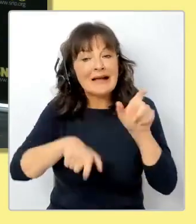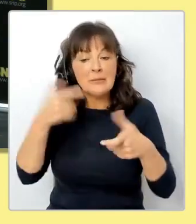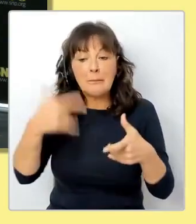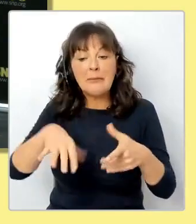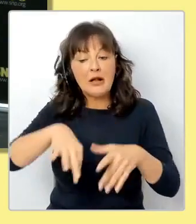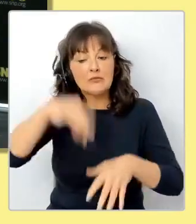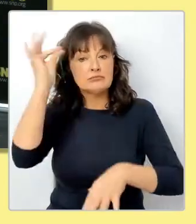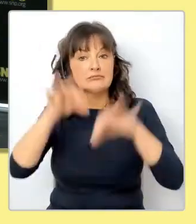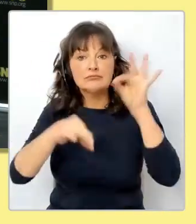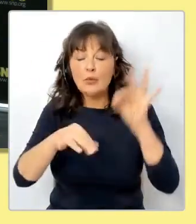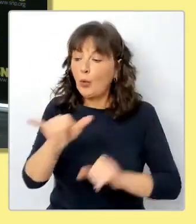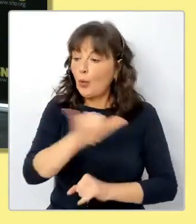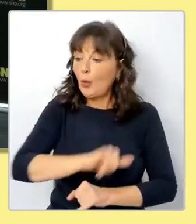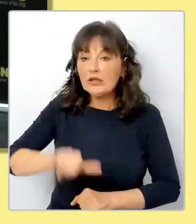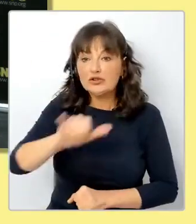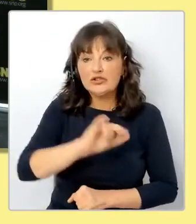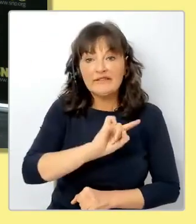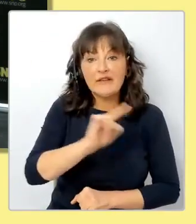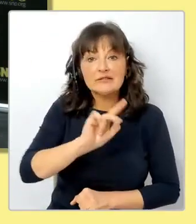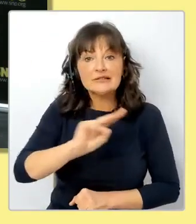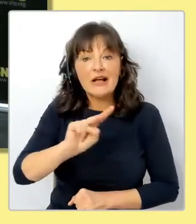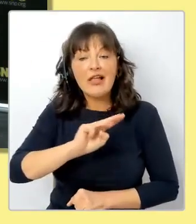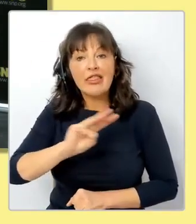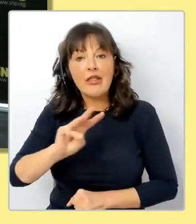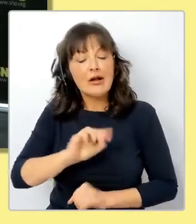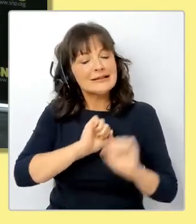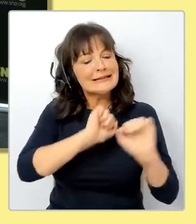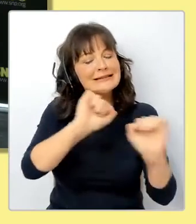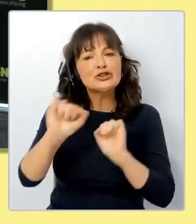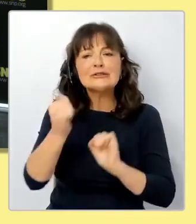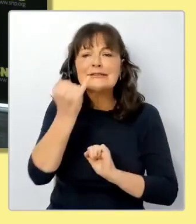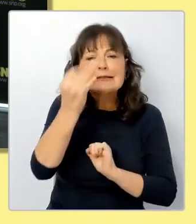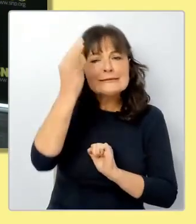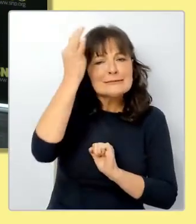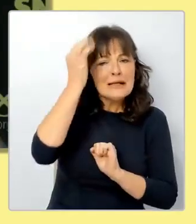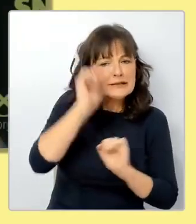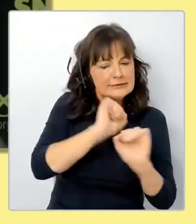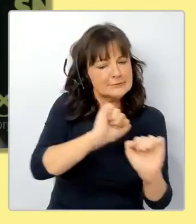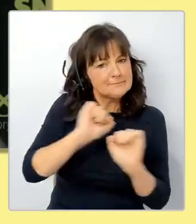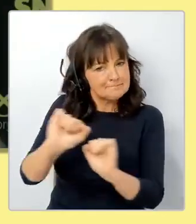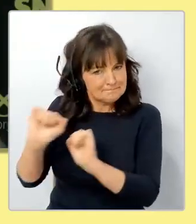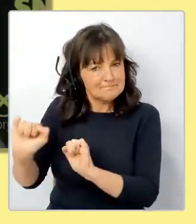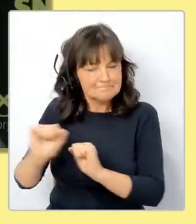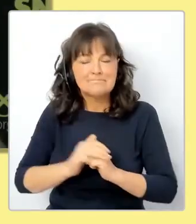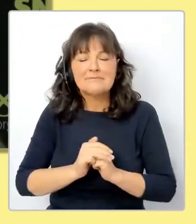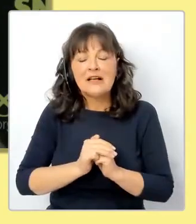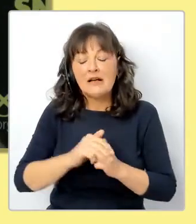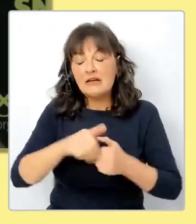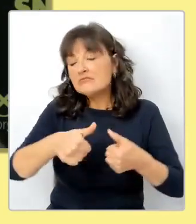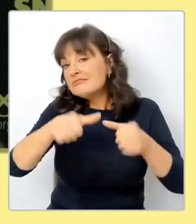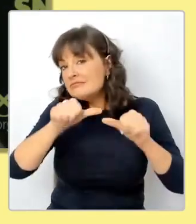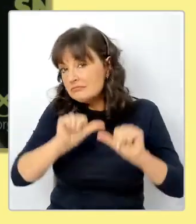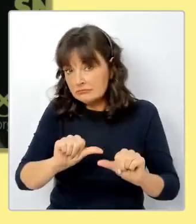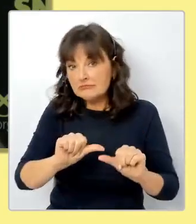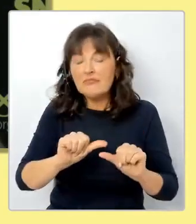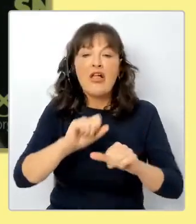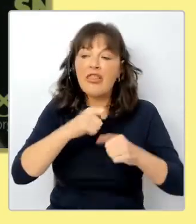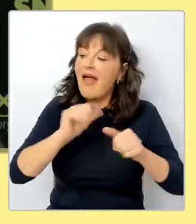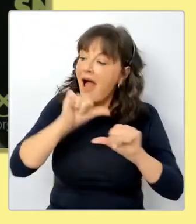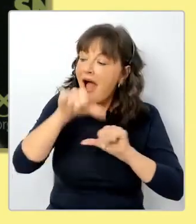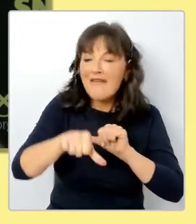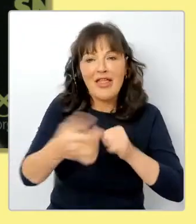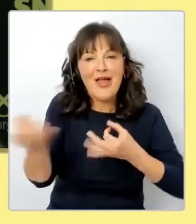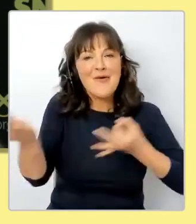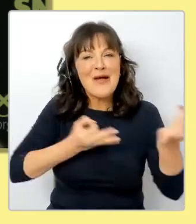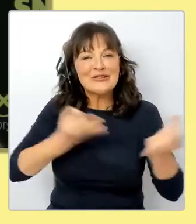and they will each speak for 6 minutes. We'll keep them as close to time as we possibly can, and then we'll be open to question. And